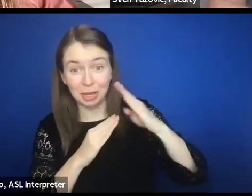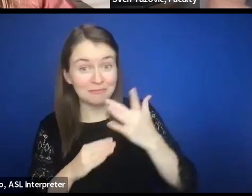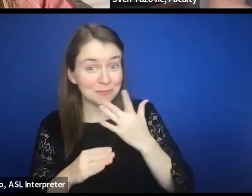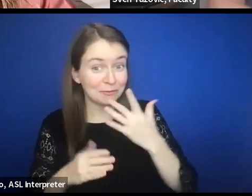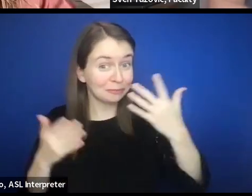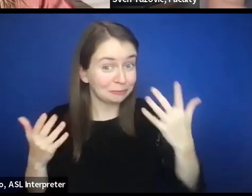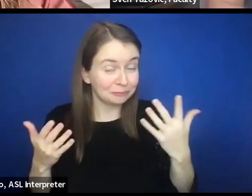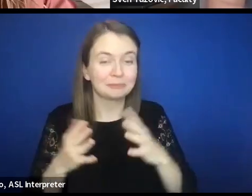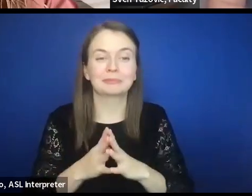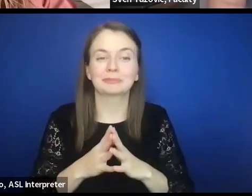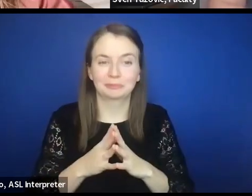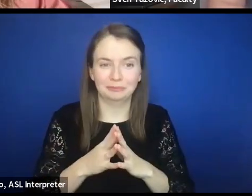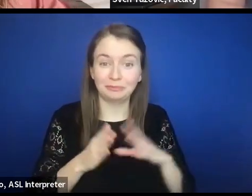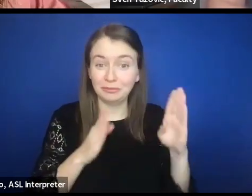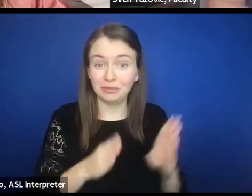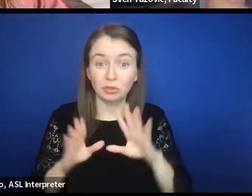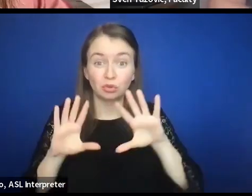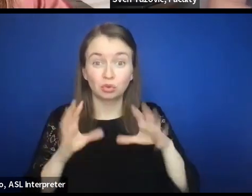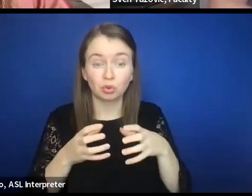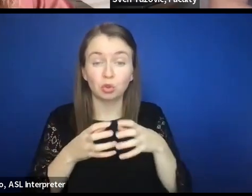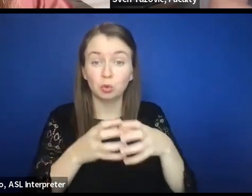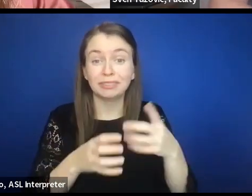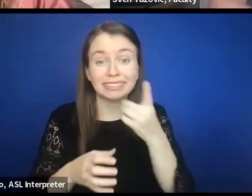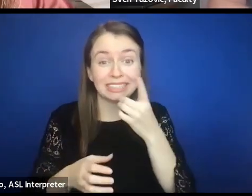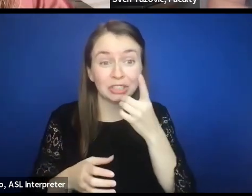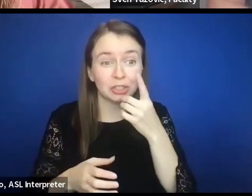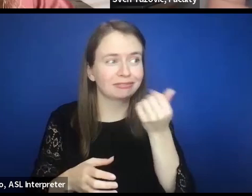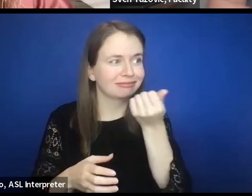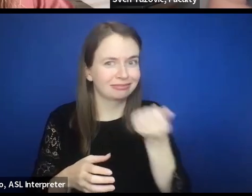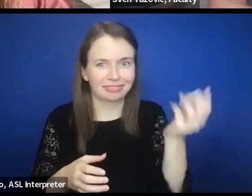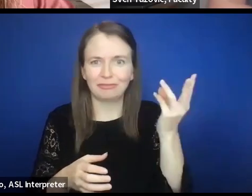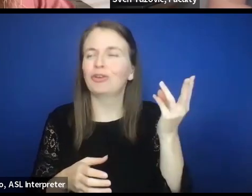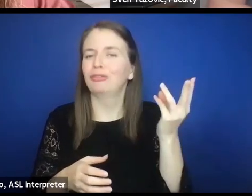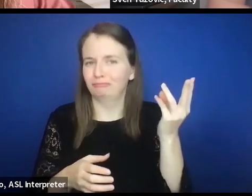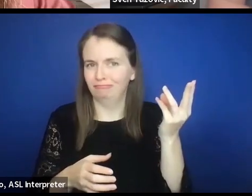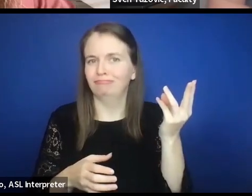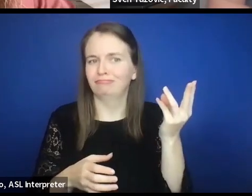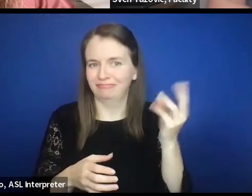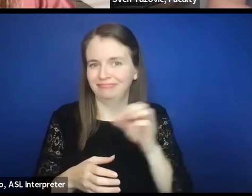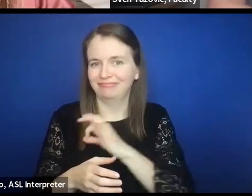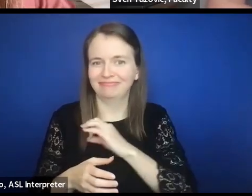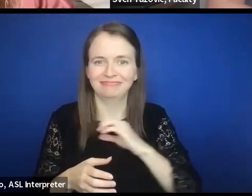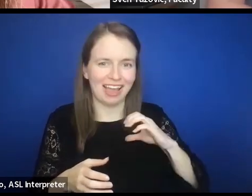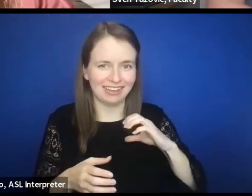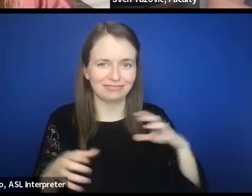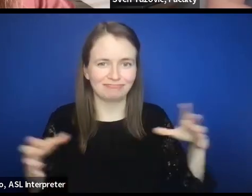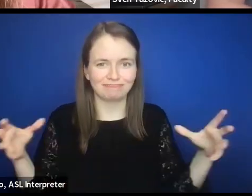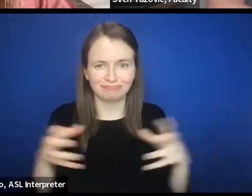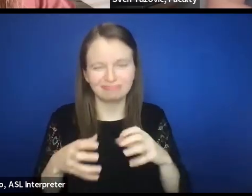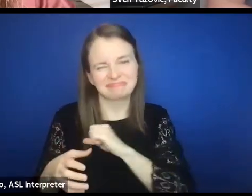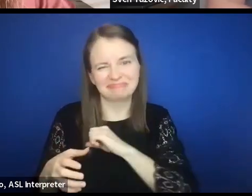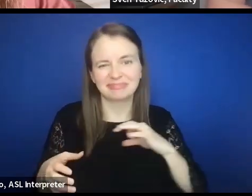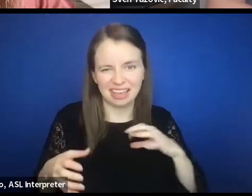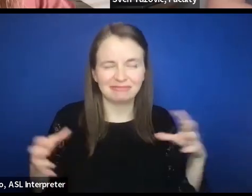say was when I organized a group dinner for several of us of the faculty and the